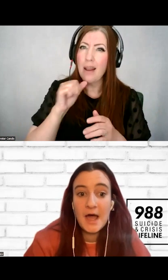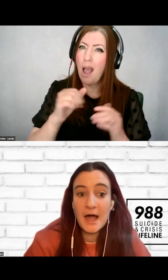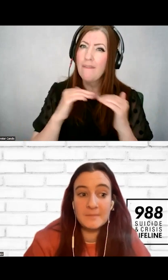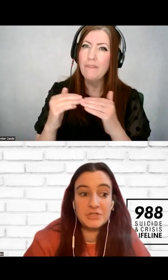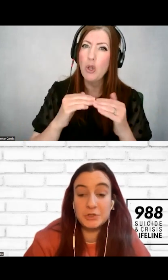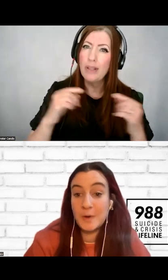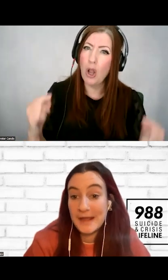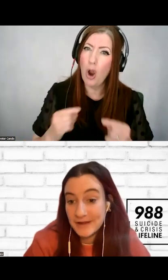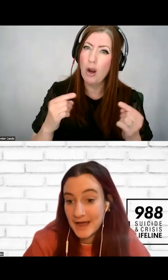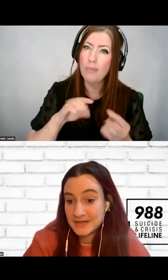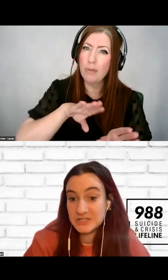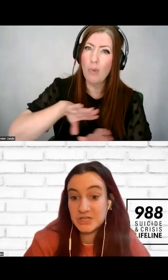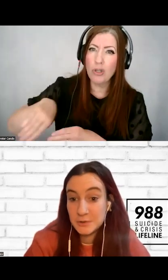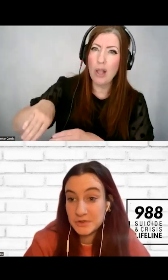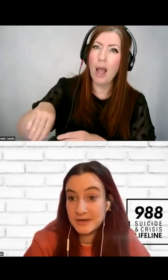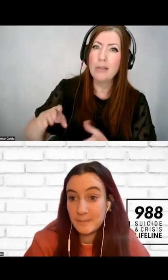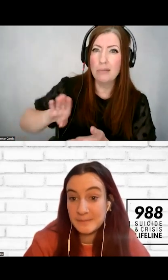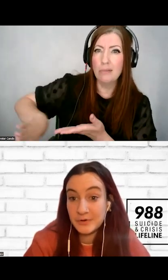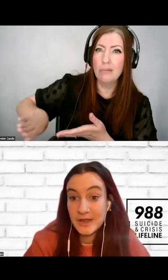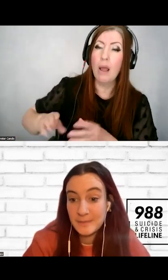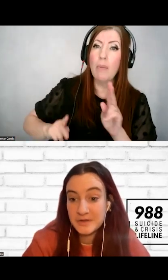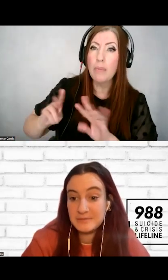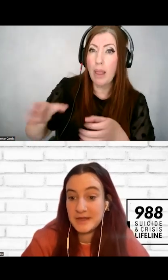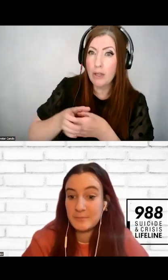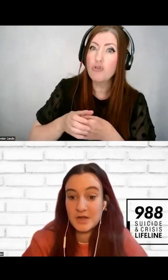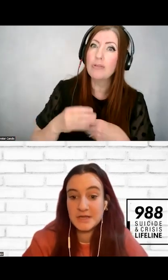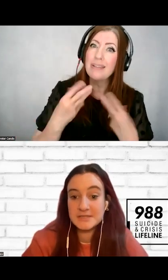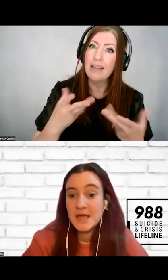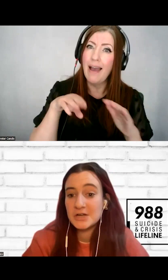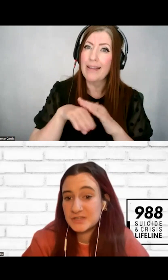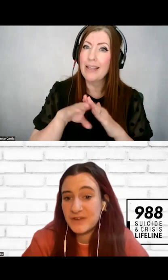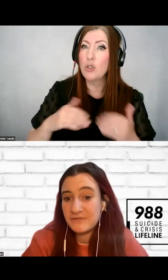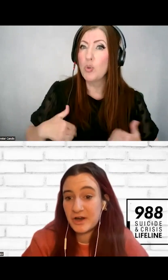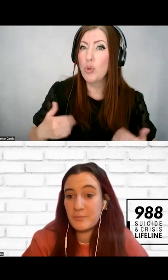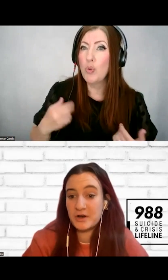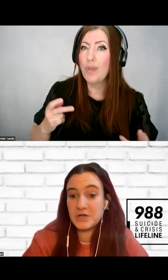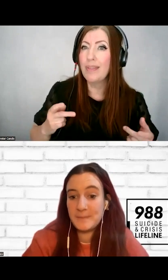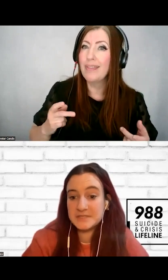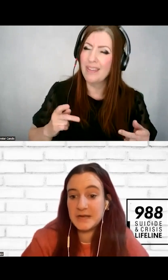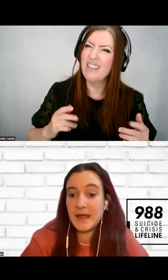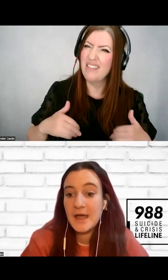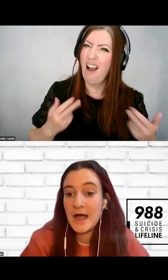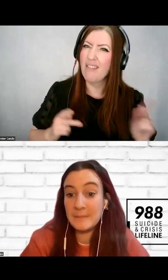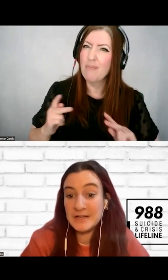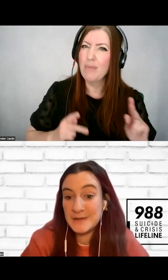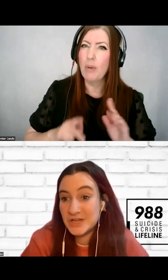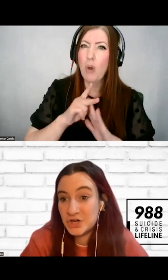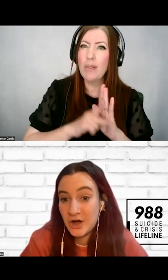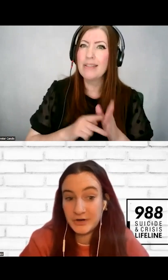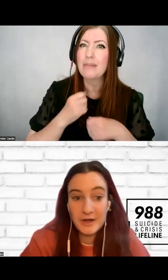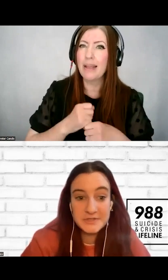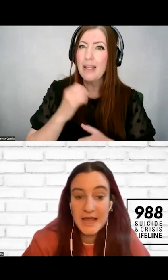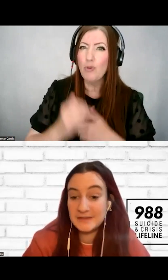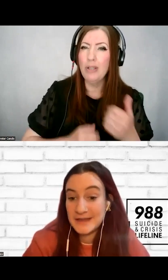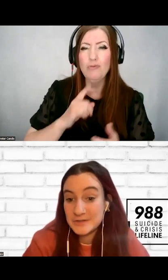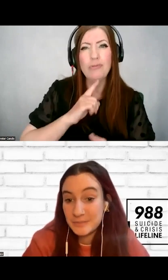populations, to giving access to youth and young people in the policymaking process. Just some very, very important topics today. It's been such an